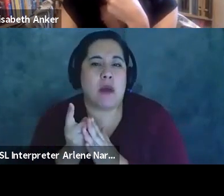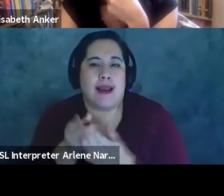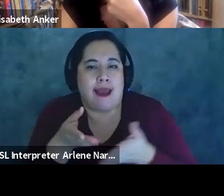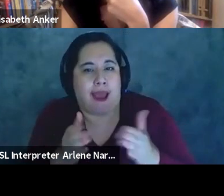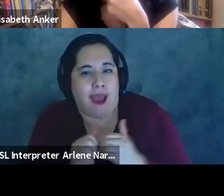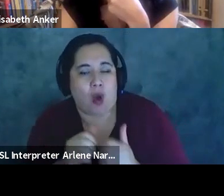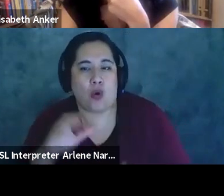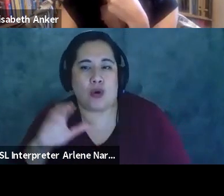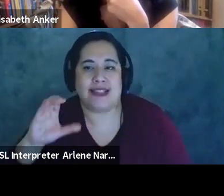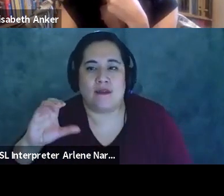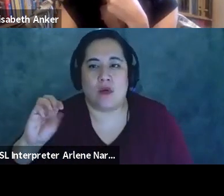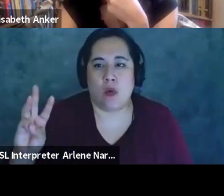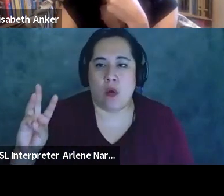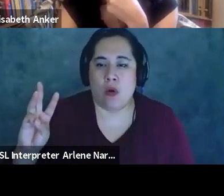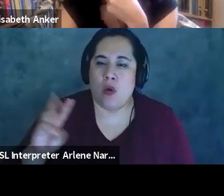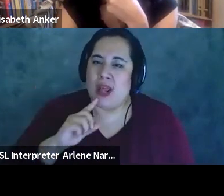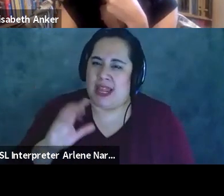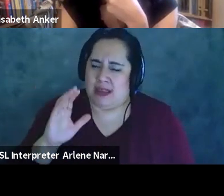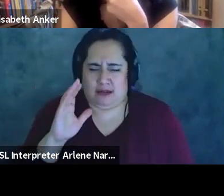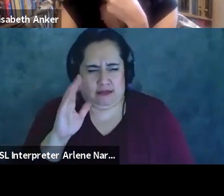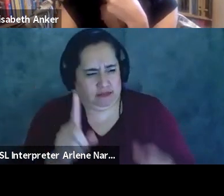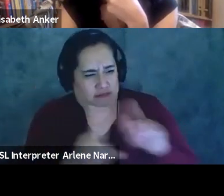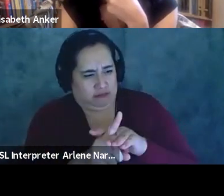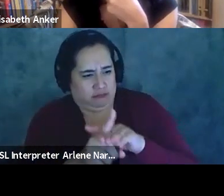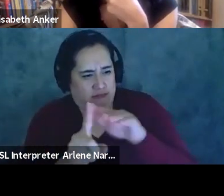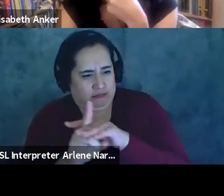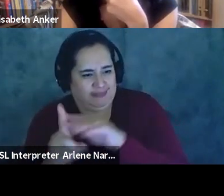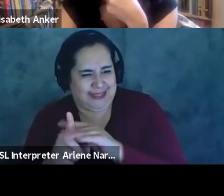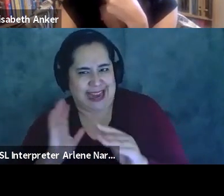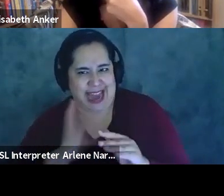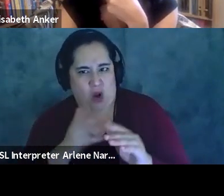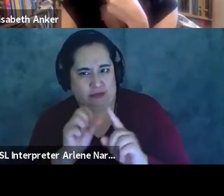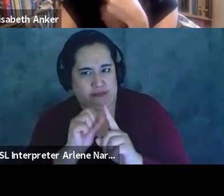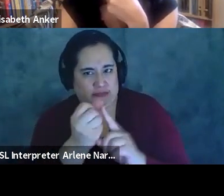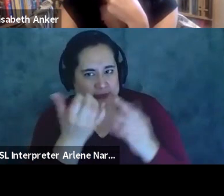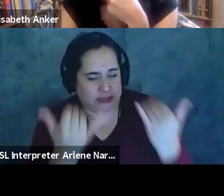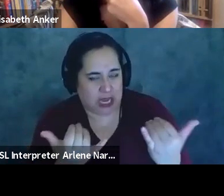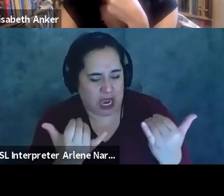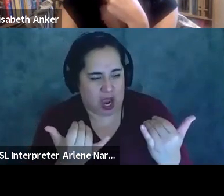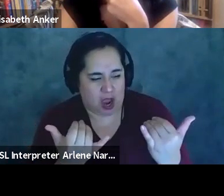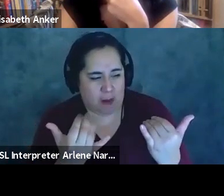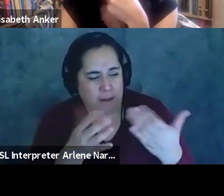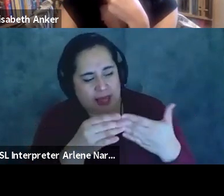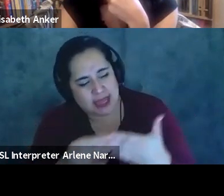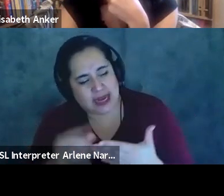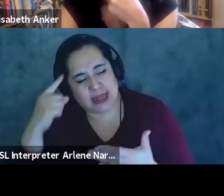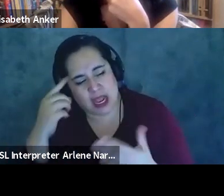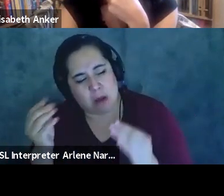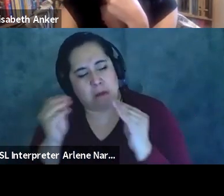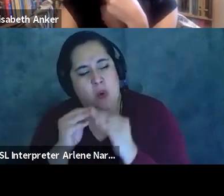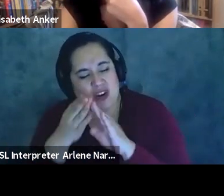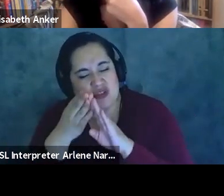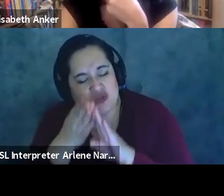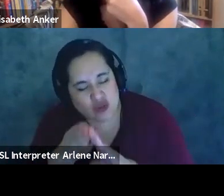which civil war has appeared in our own context might lead us to think that about more general